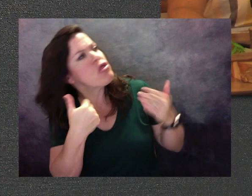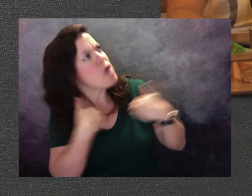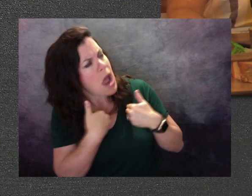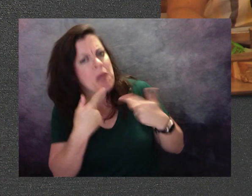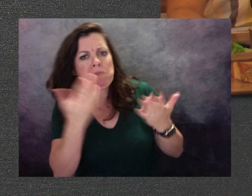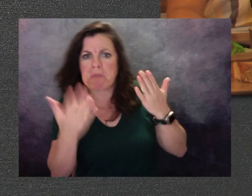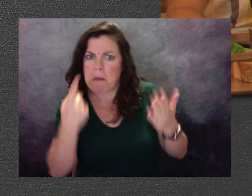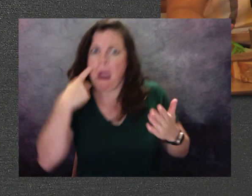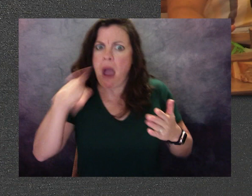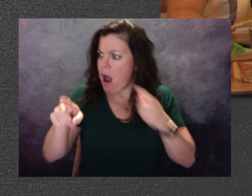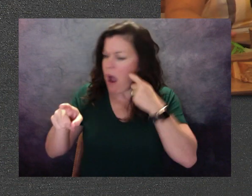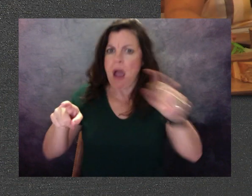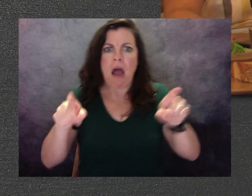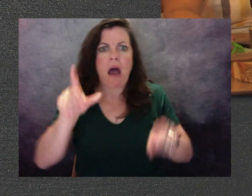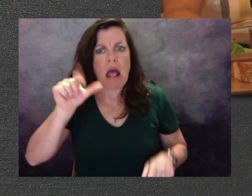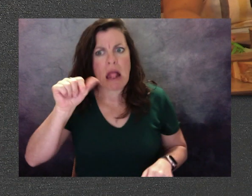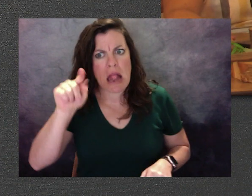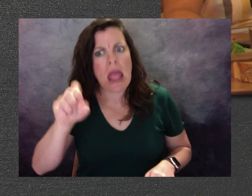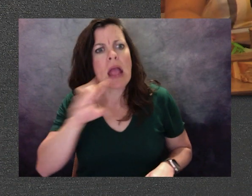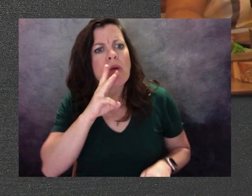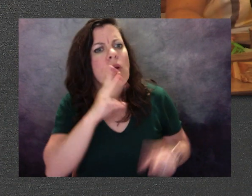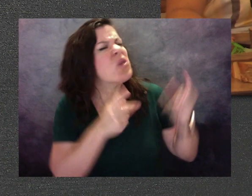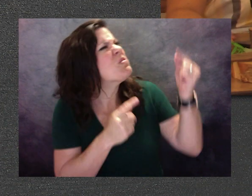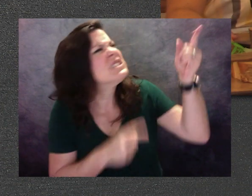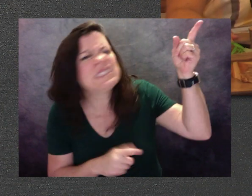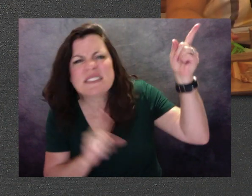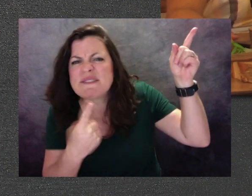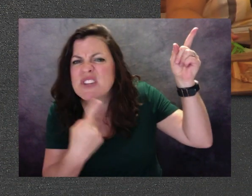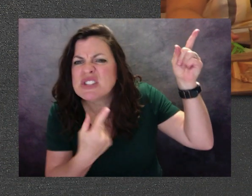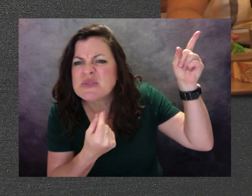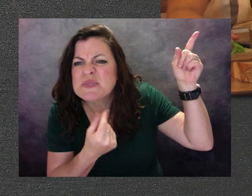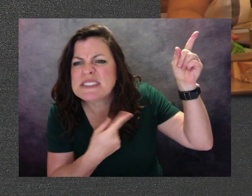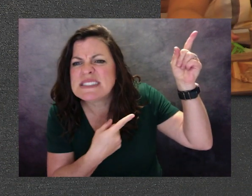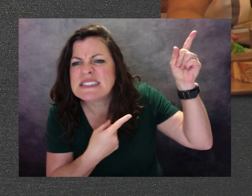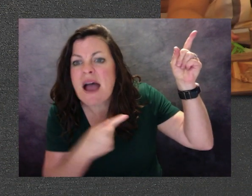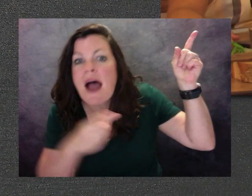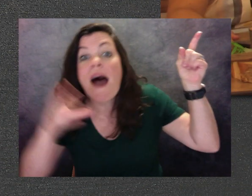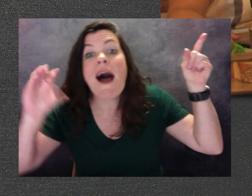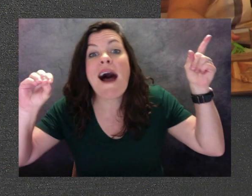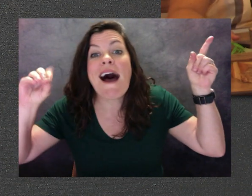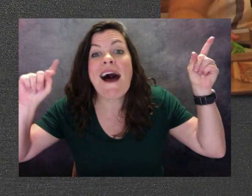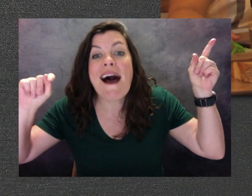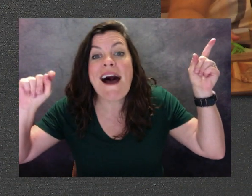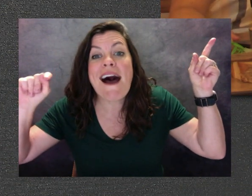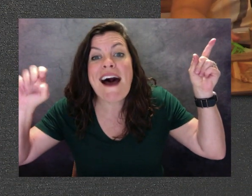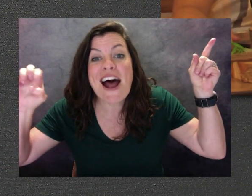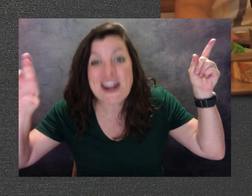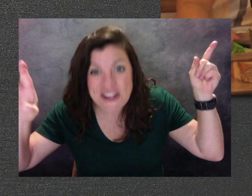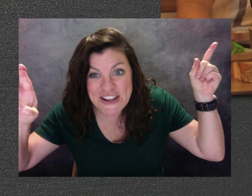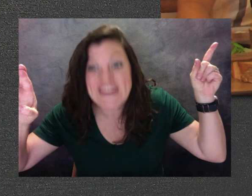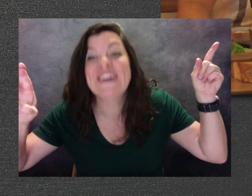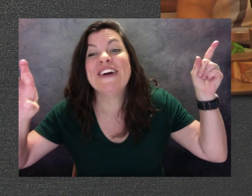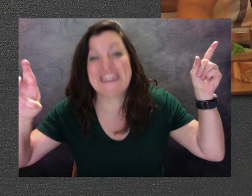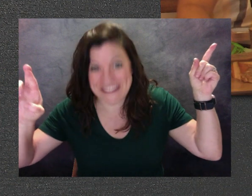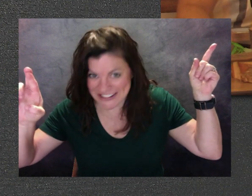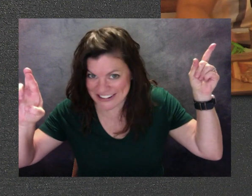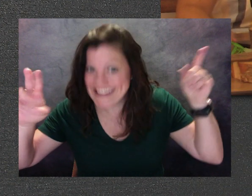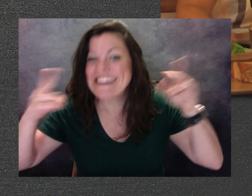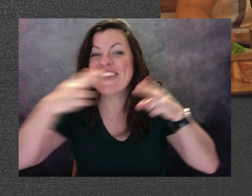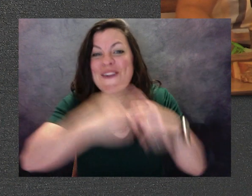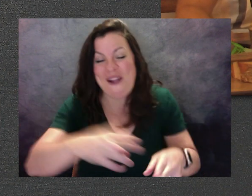animal? It's an otter. Yeah, otters live at lakes, I know. Our next one is a